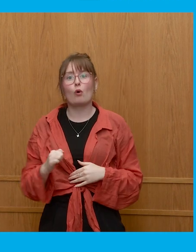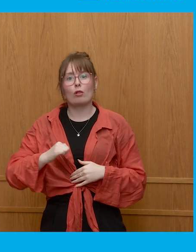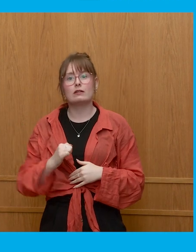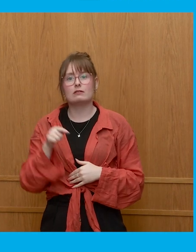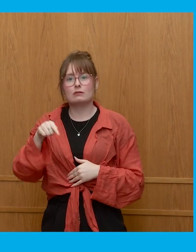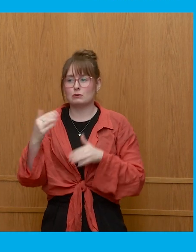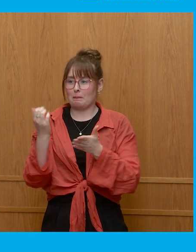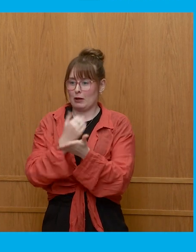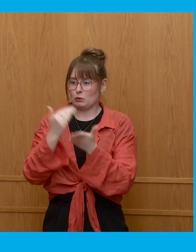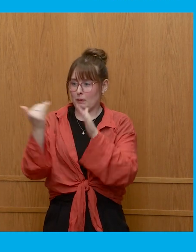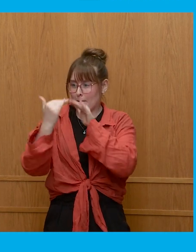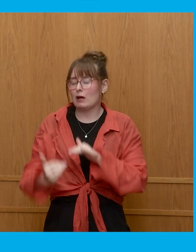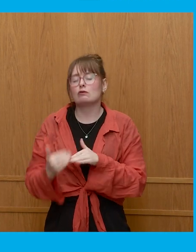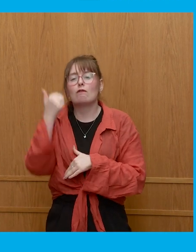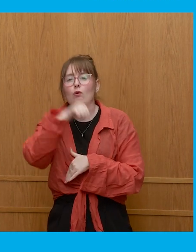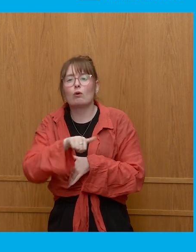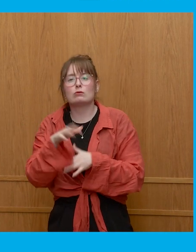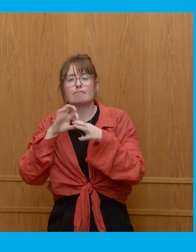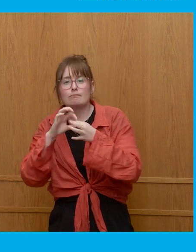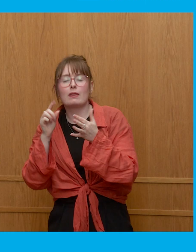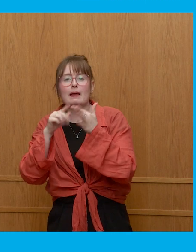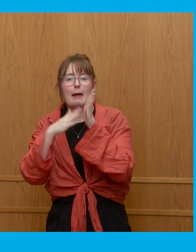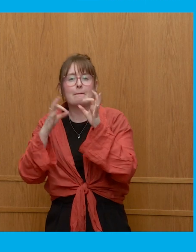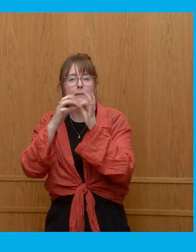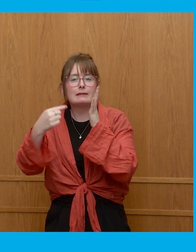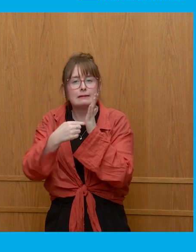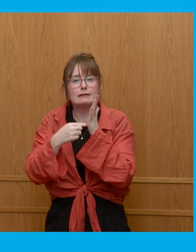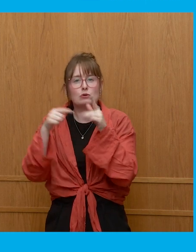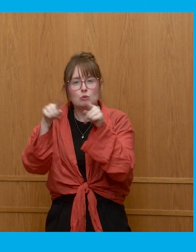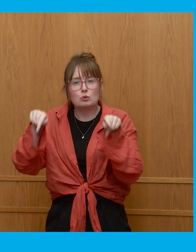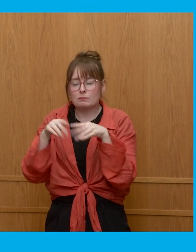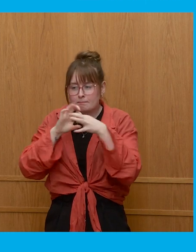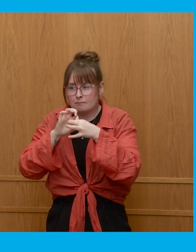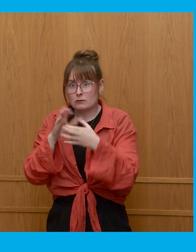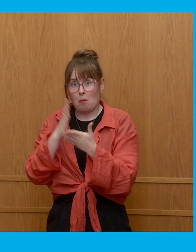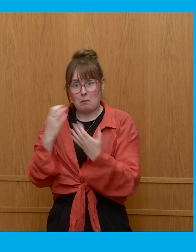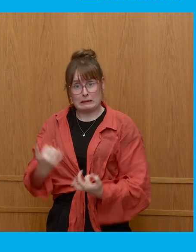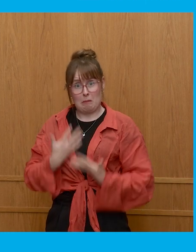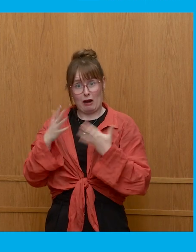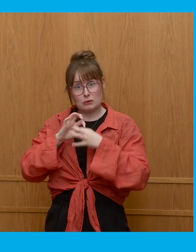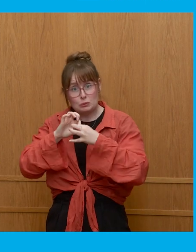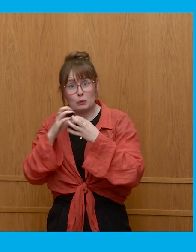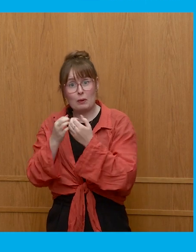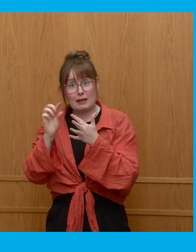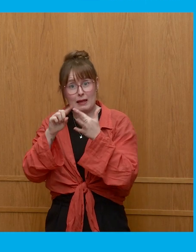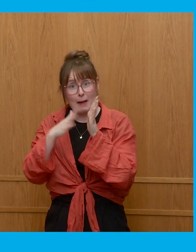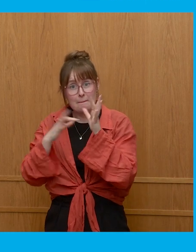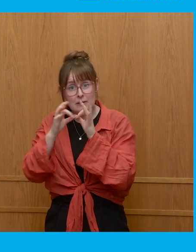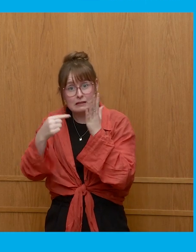in line with obviously working with the MBT. So was that inspiring to work with that practice? Oh,